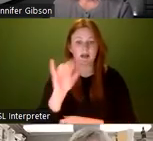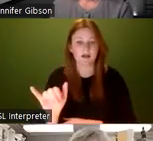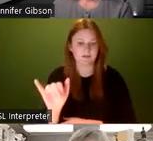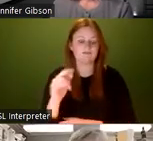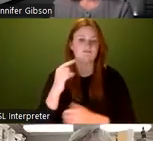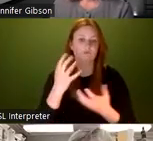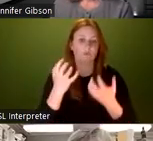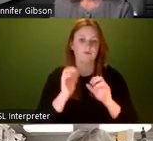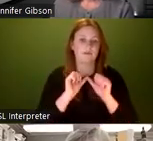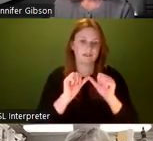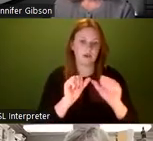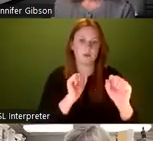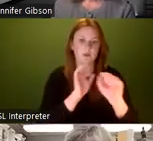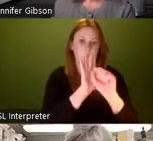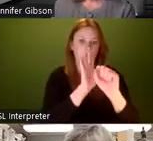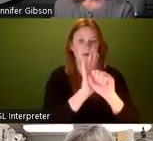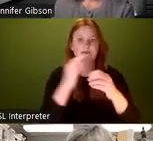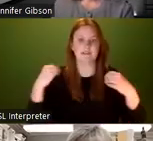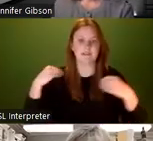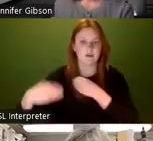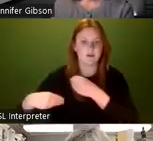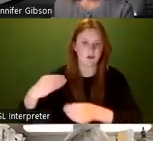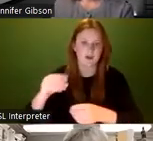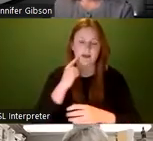acknowledgements, and one way to begin this work is to visit